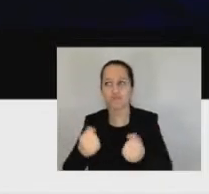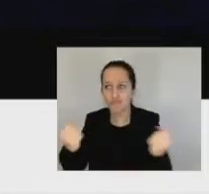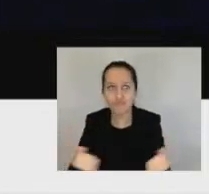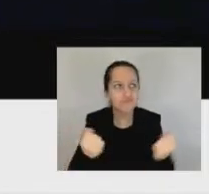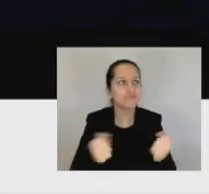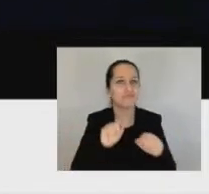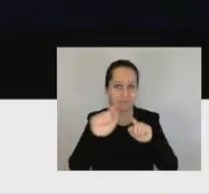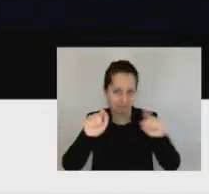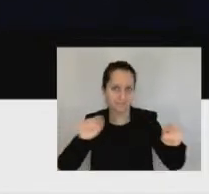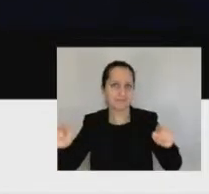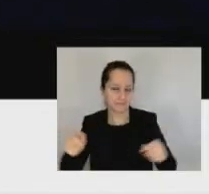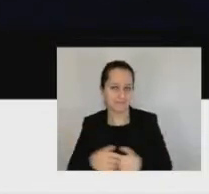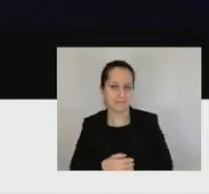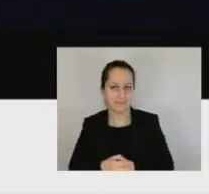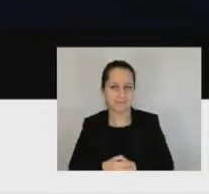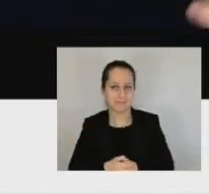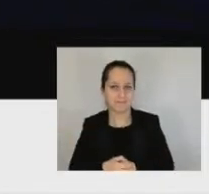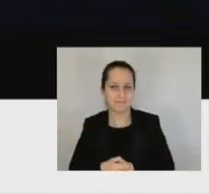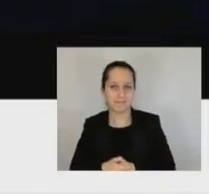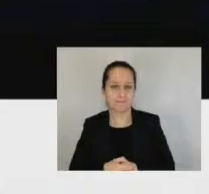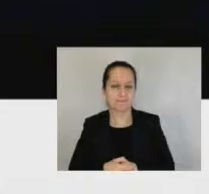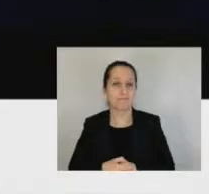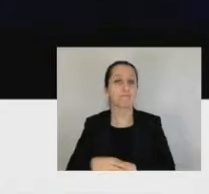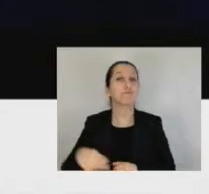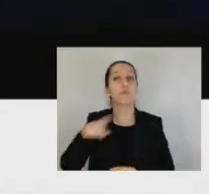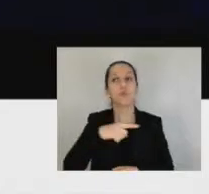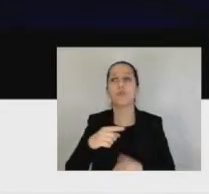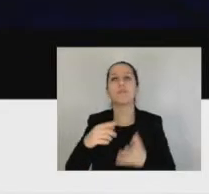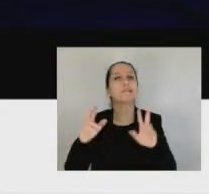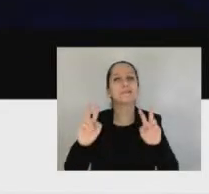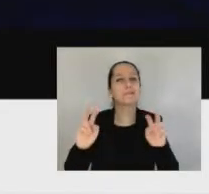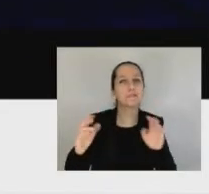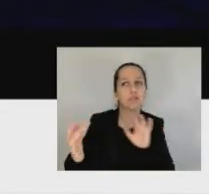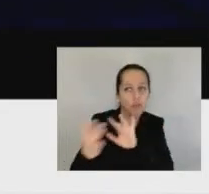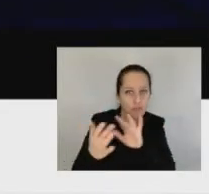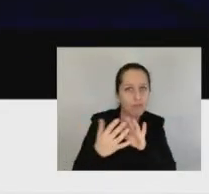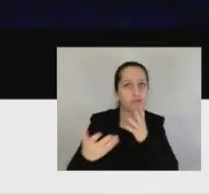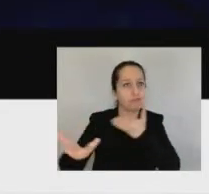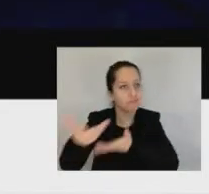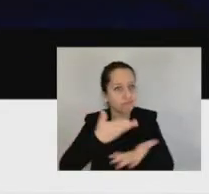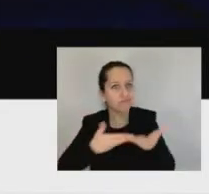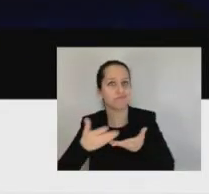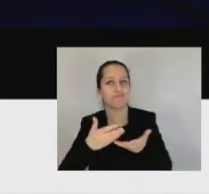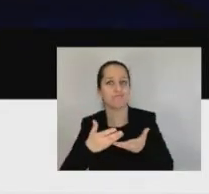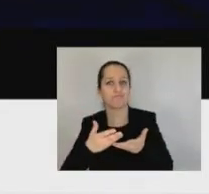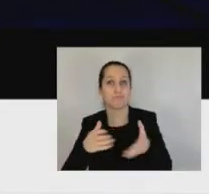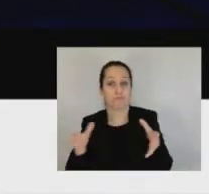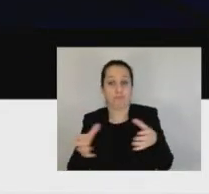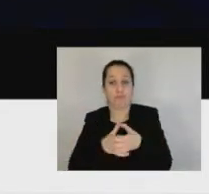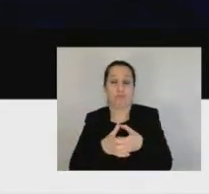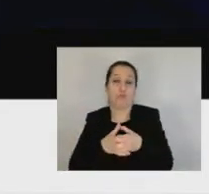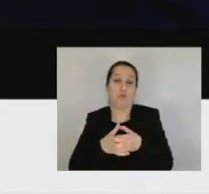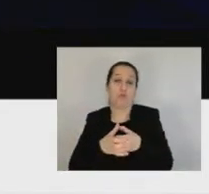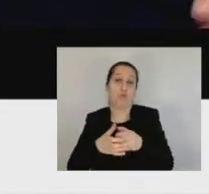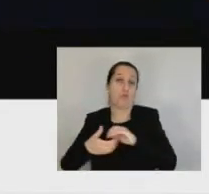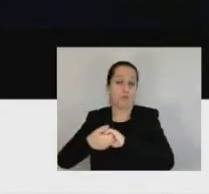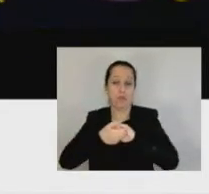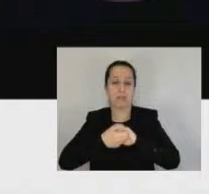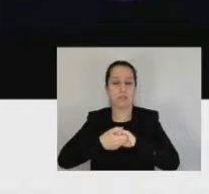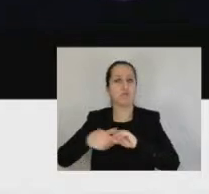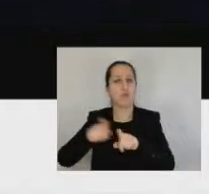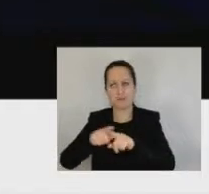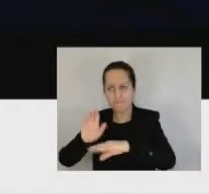strengthening social participation. And we have been working with networking. We